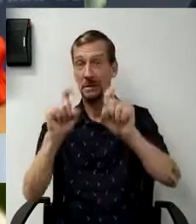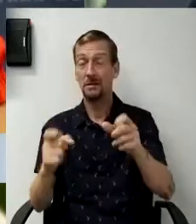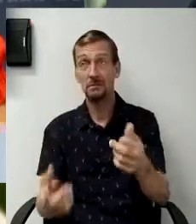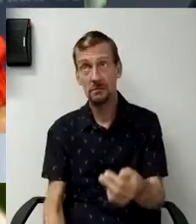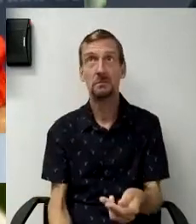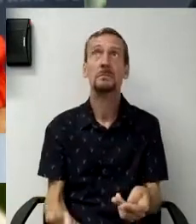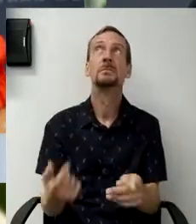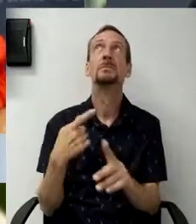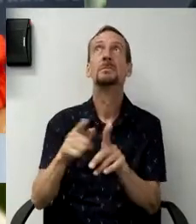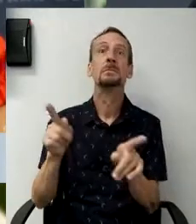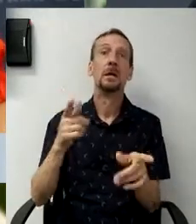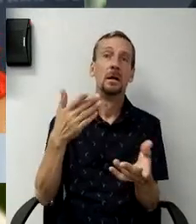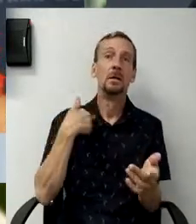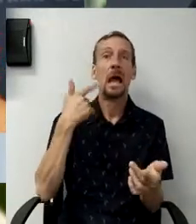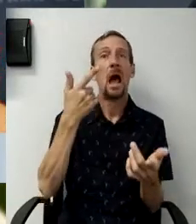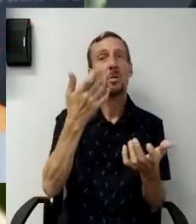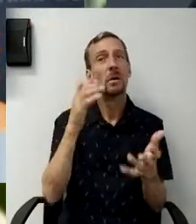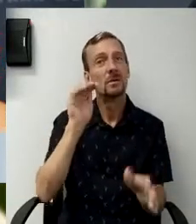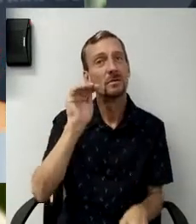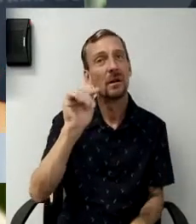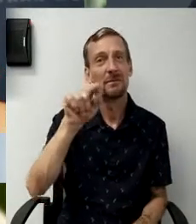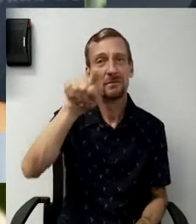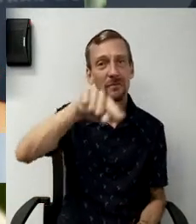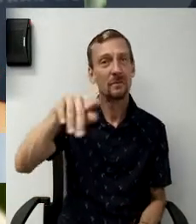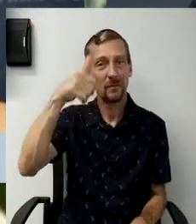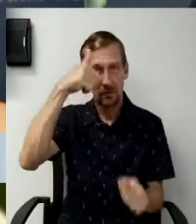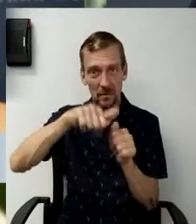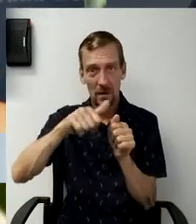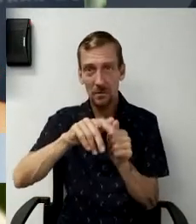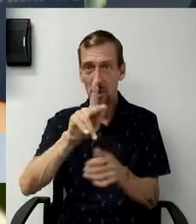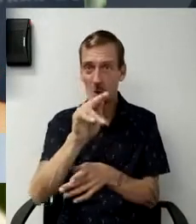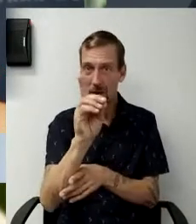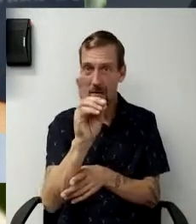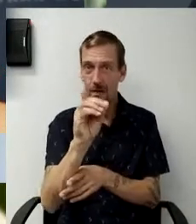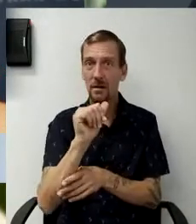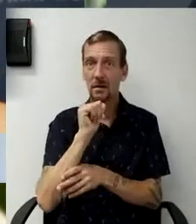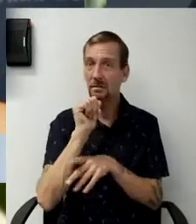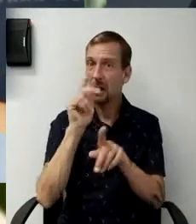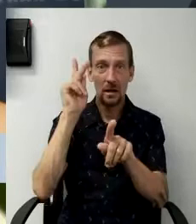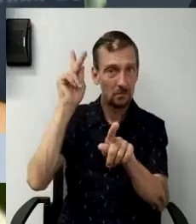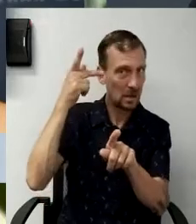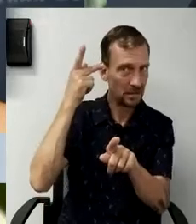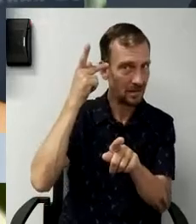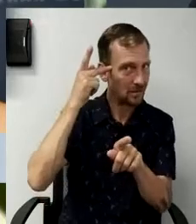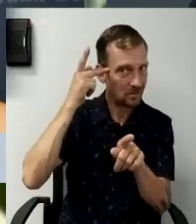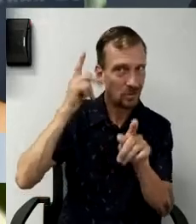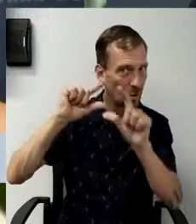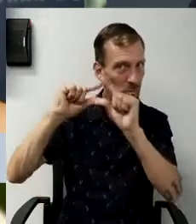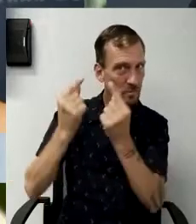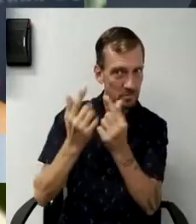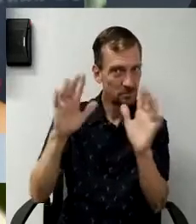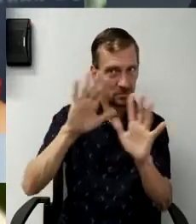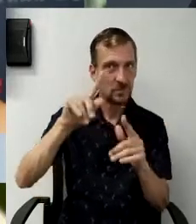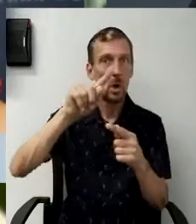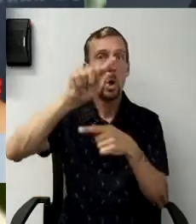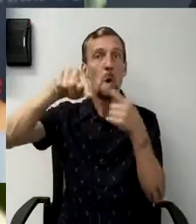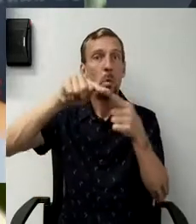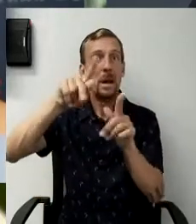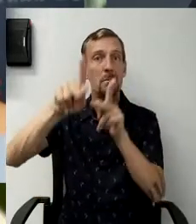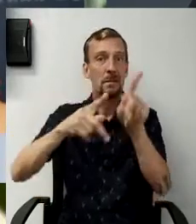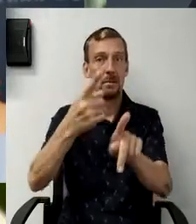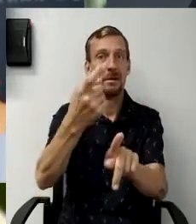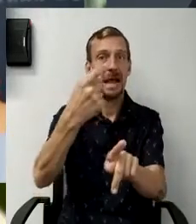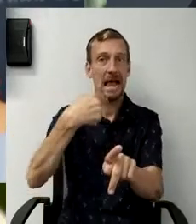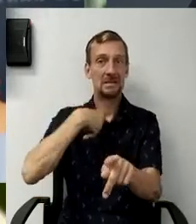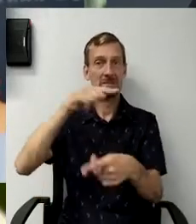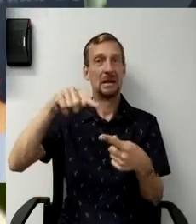yeah. And I just like to remind everybody that Quia Delta is not a political entity. And when people ask me